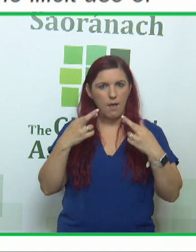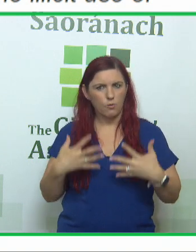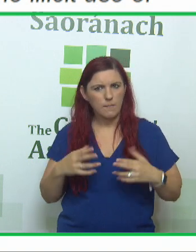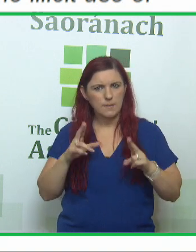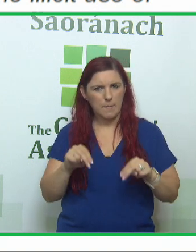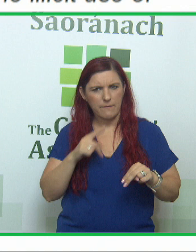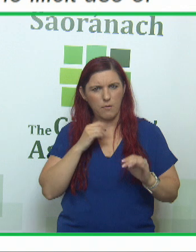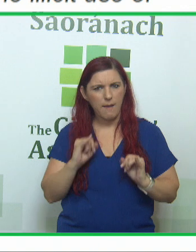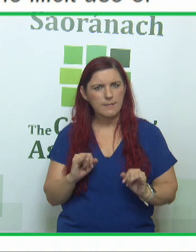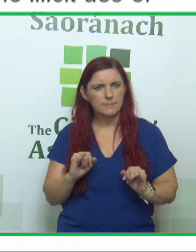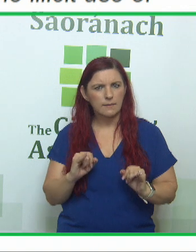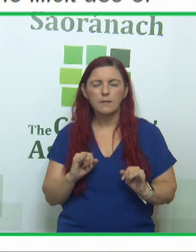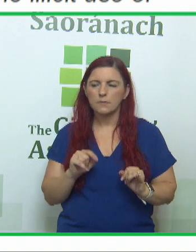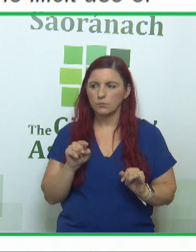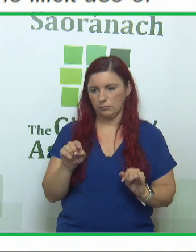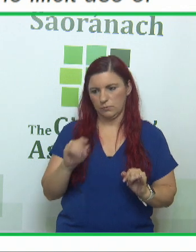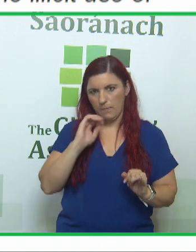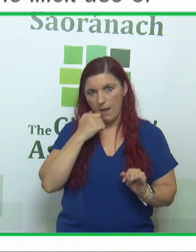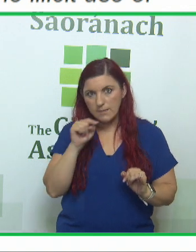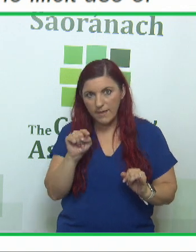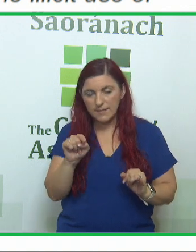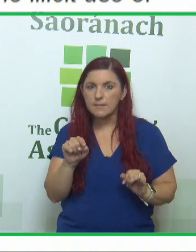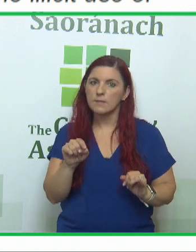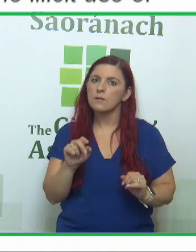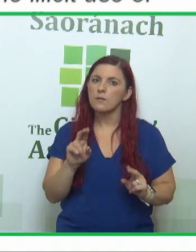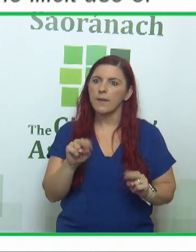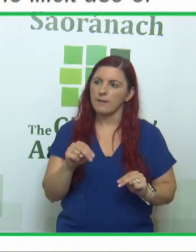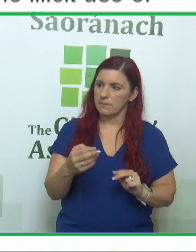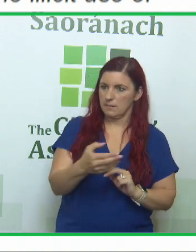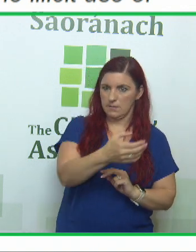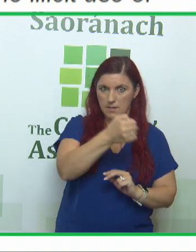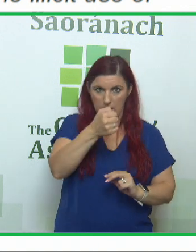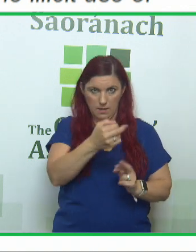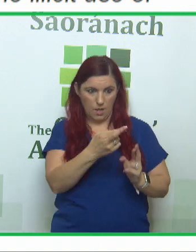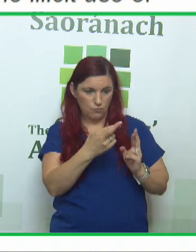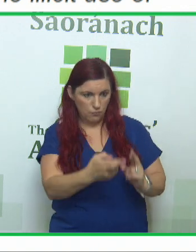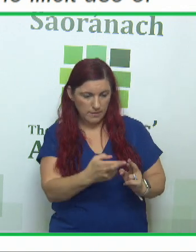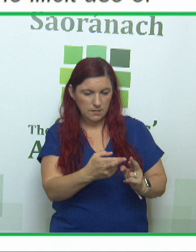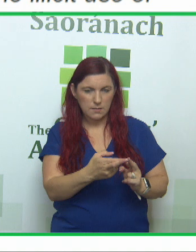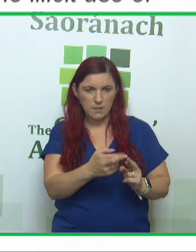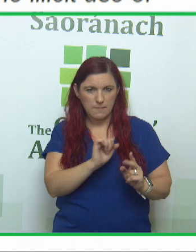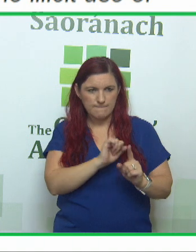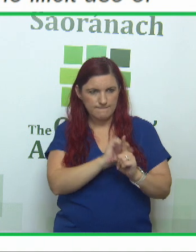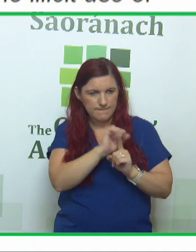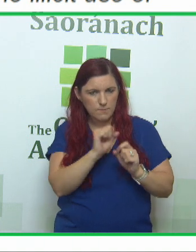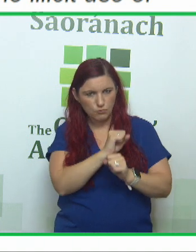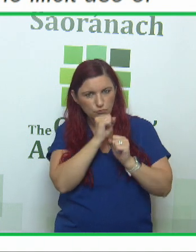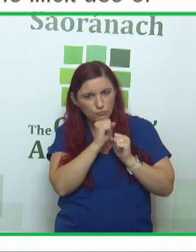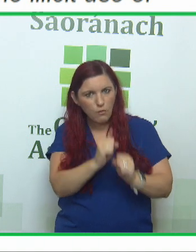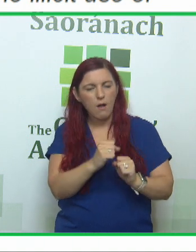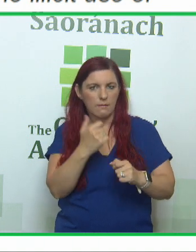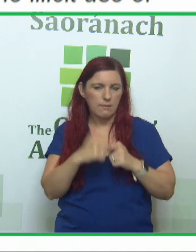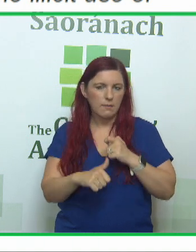poor. So if we can take this right, strengthen it, I think this will be of